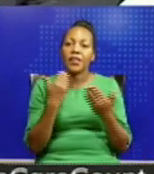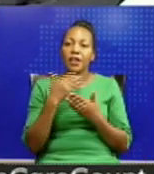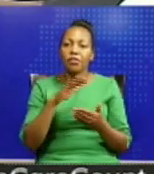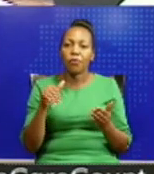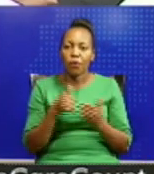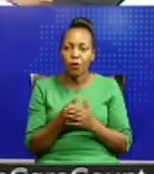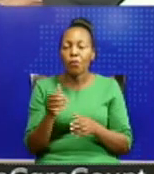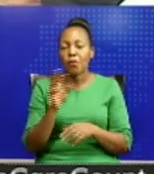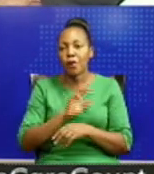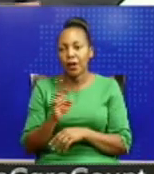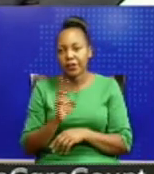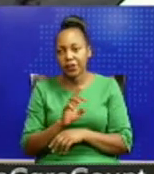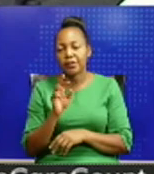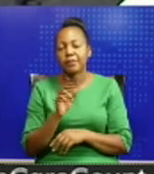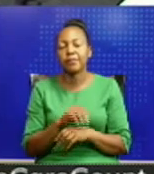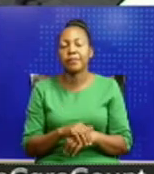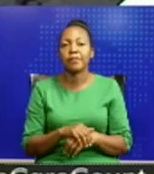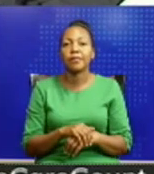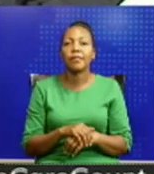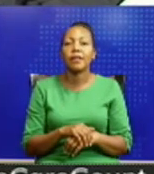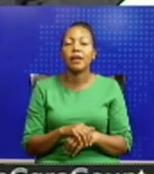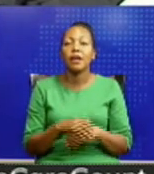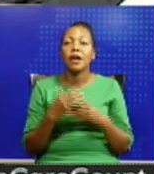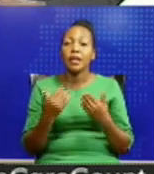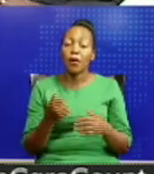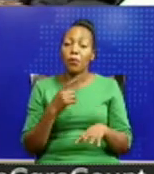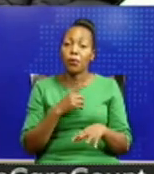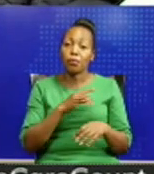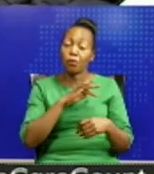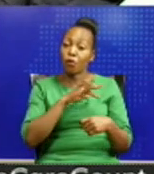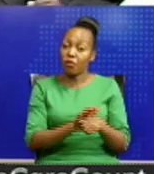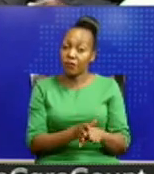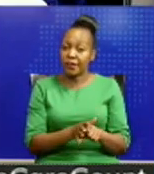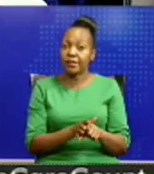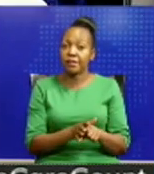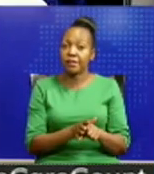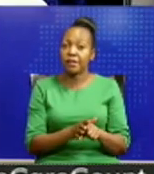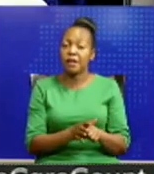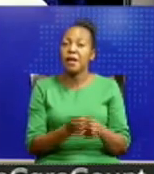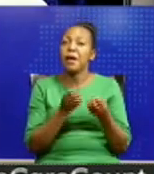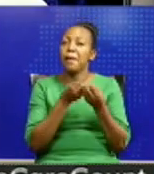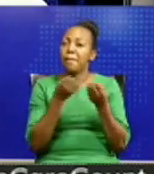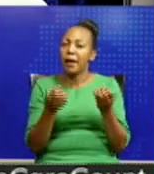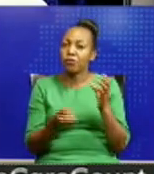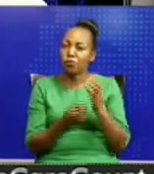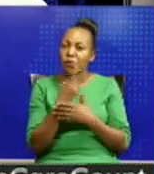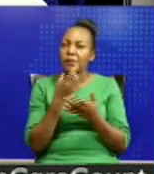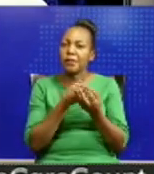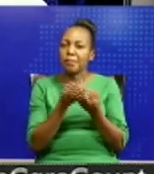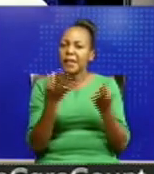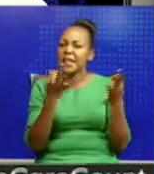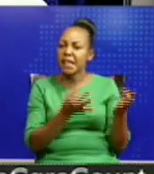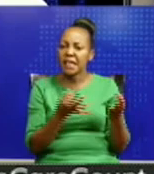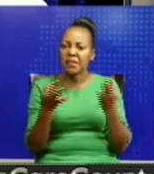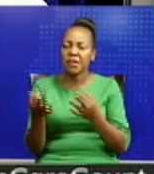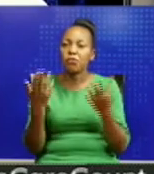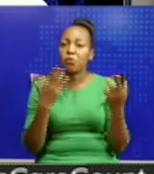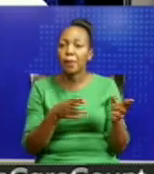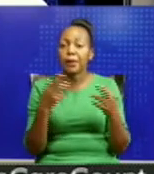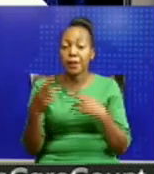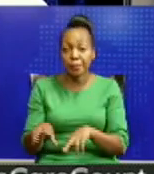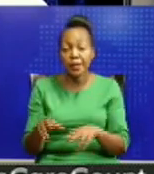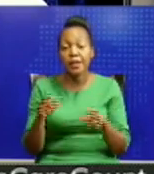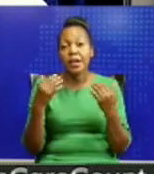much, viewers. With the COVID-19 pandemic, a lot has been revealed. And